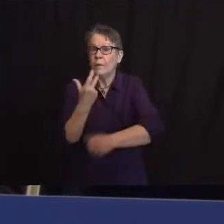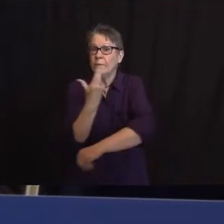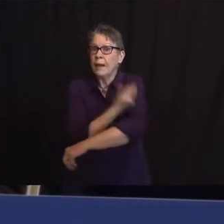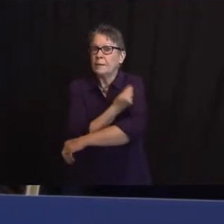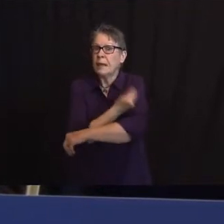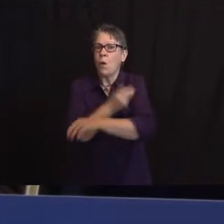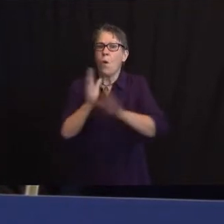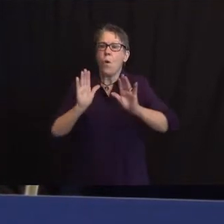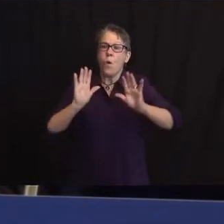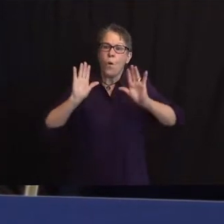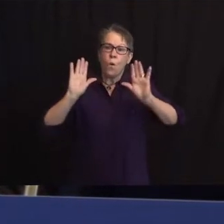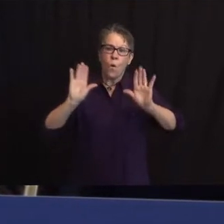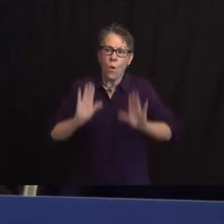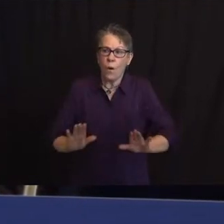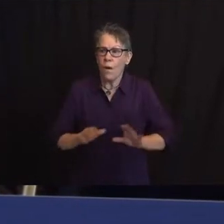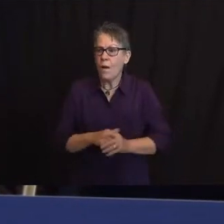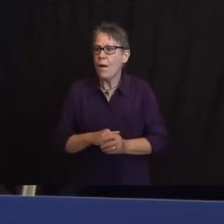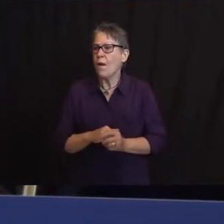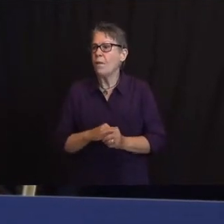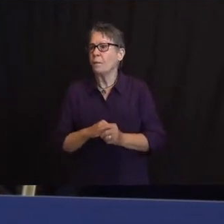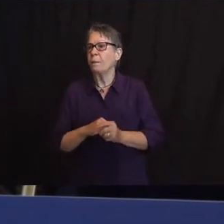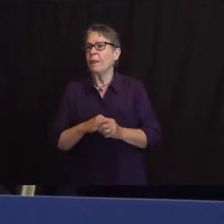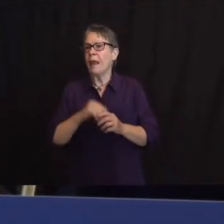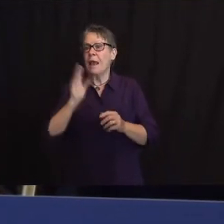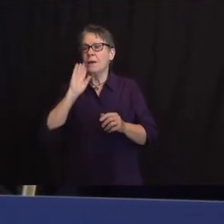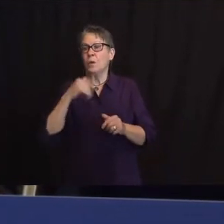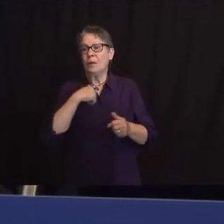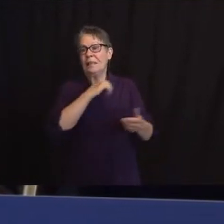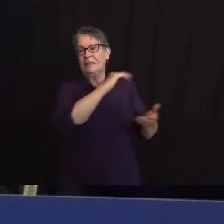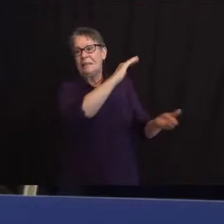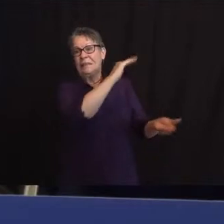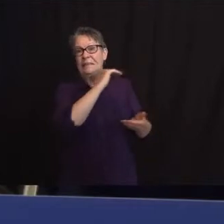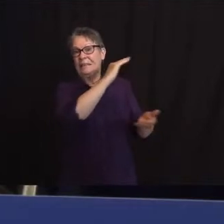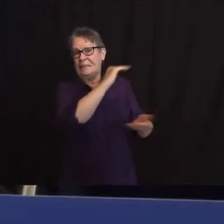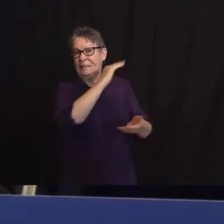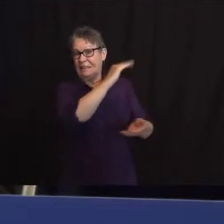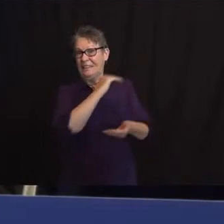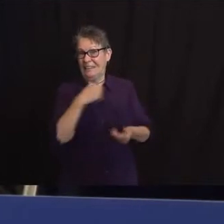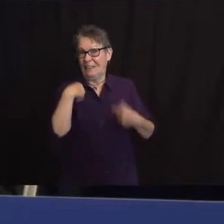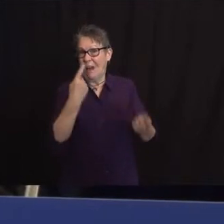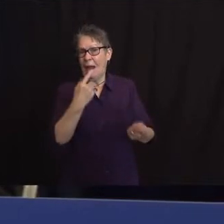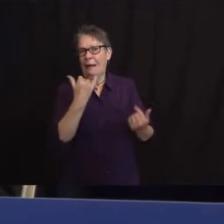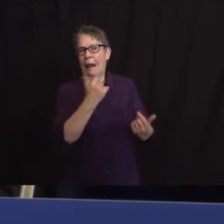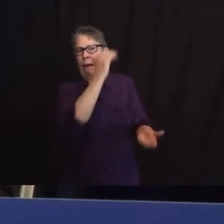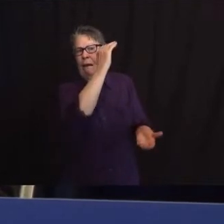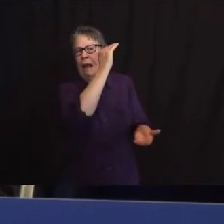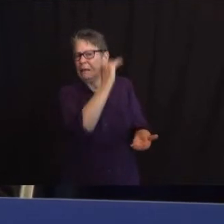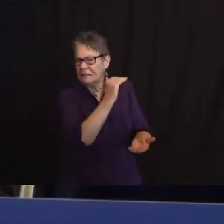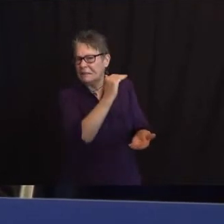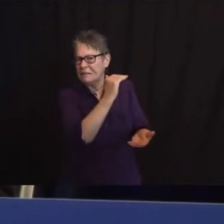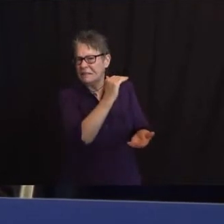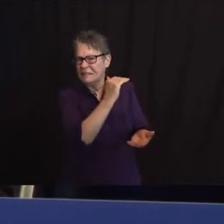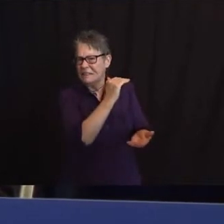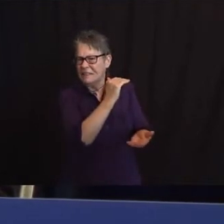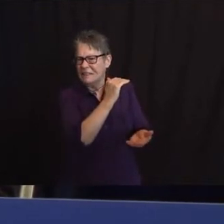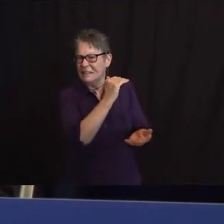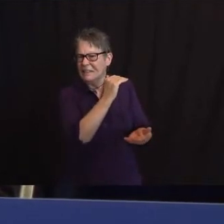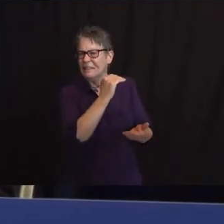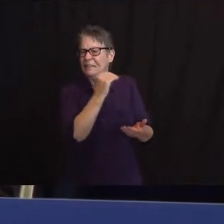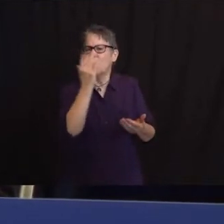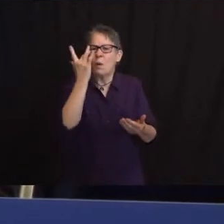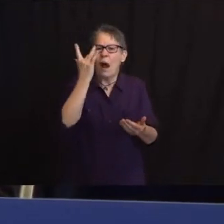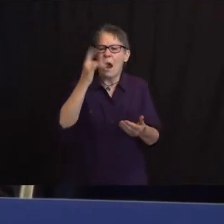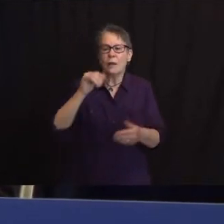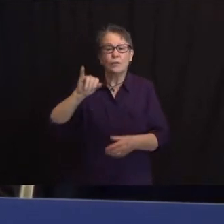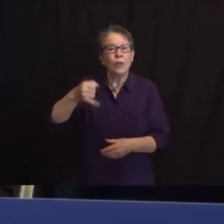see a slightly lower allocation of vaccine doses from the federal government, particularly with the Johnson & Johnson vaccine. Last